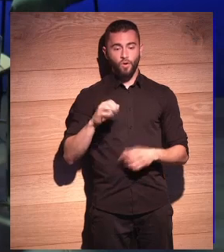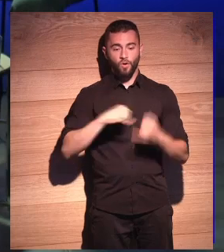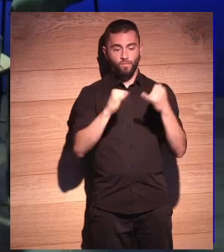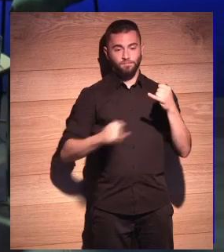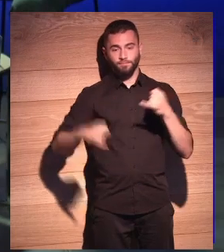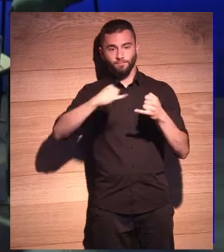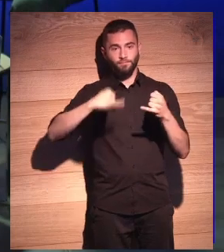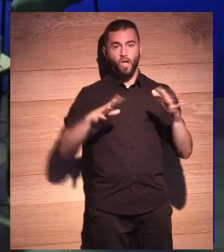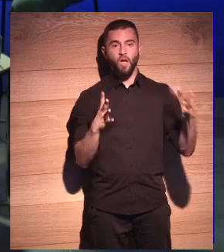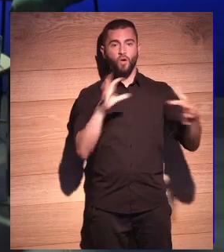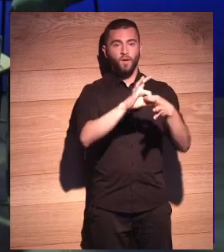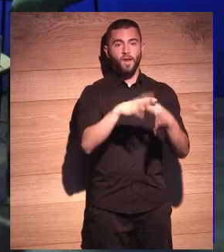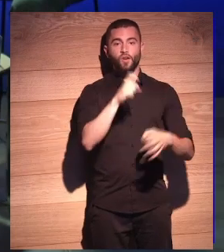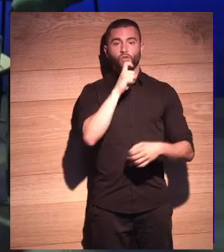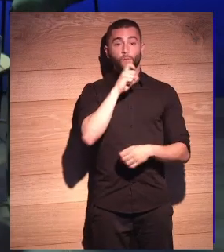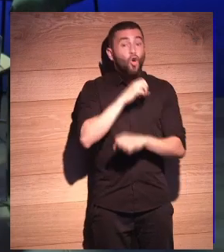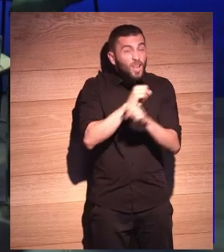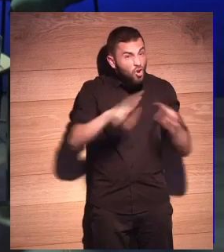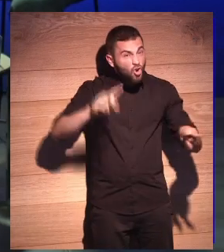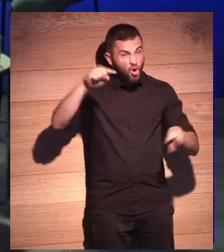the circuits were